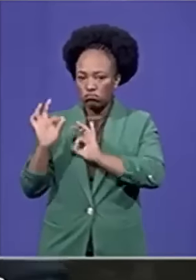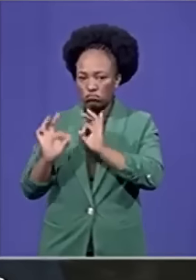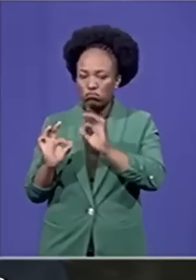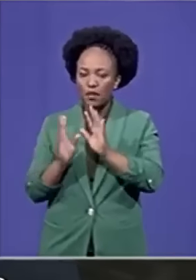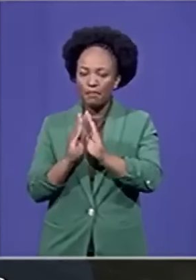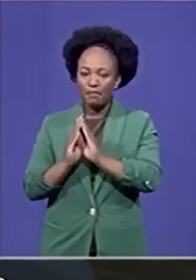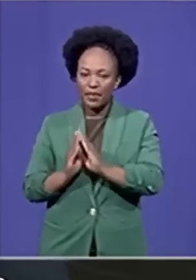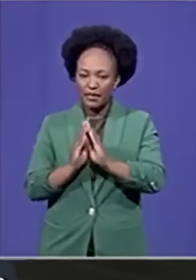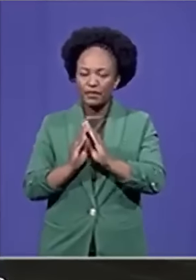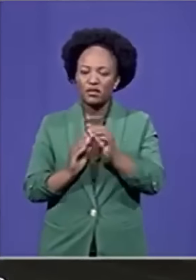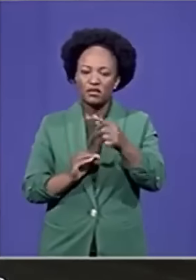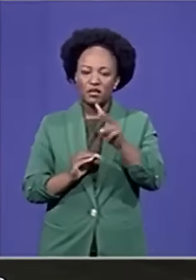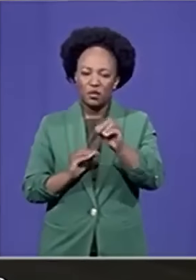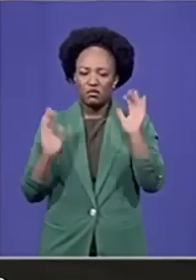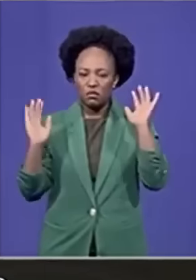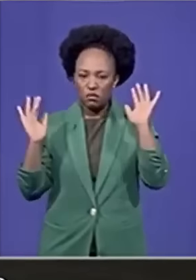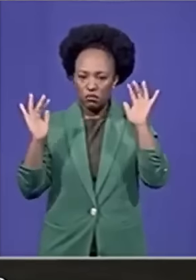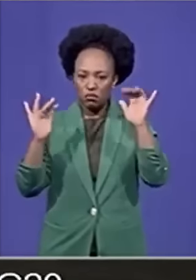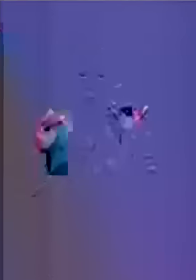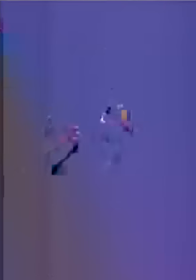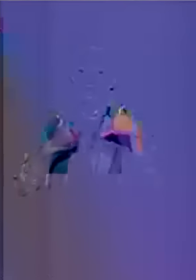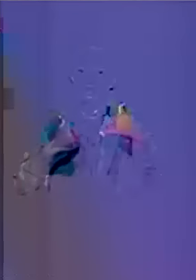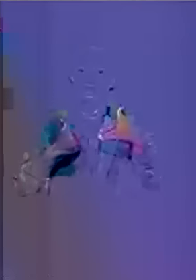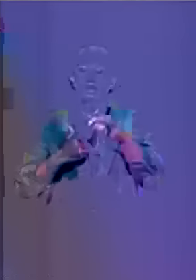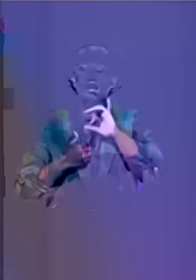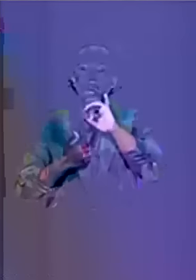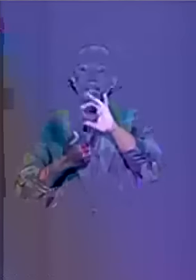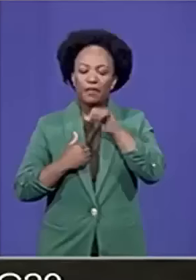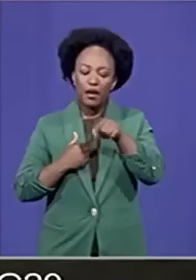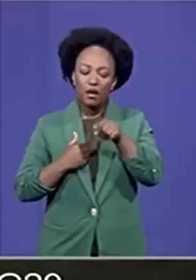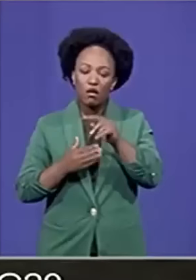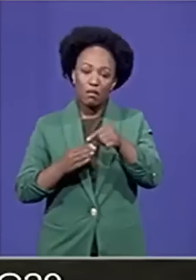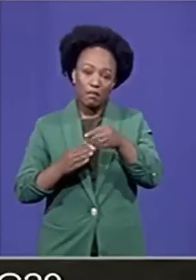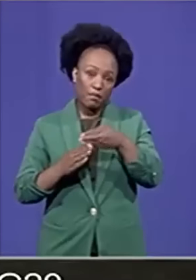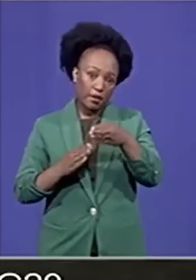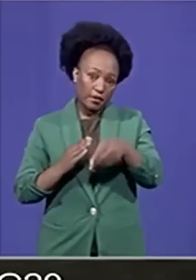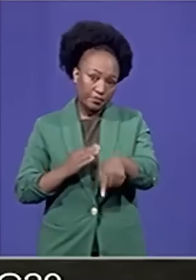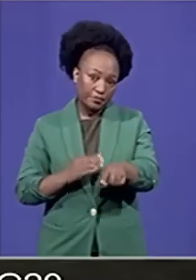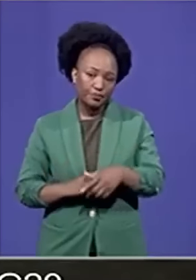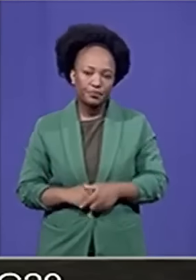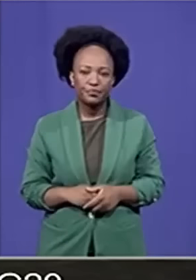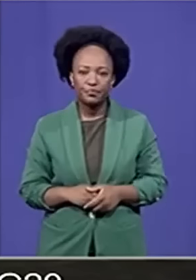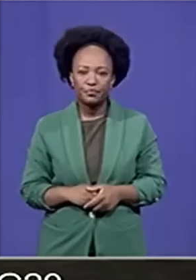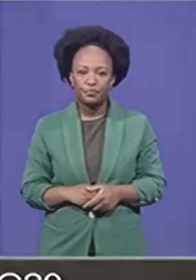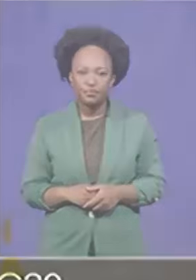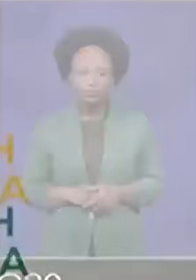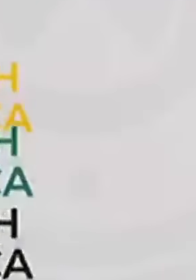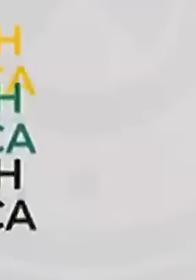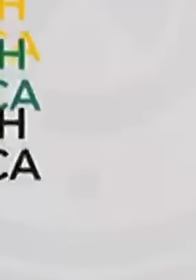sena sa G20 se leng hore se tla qala ka Moqebelo bekeng ena